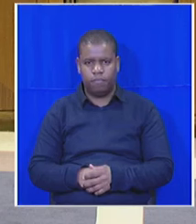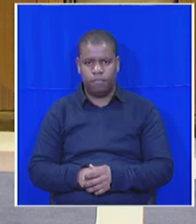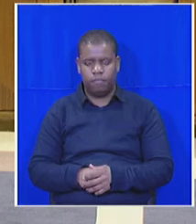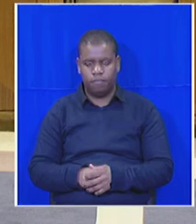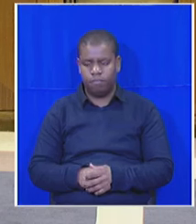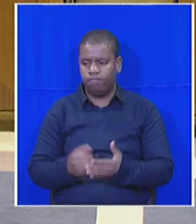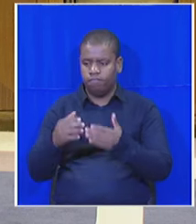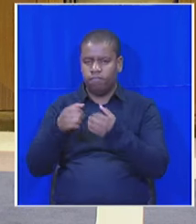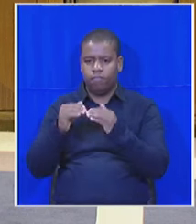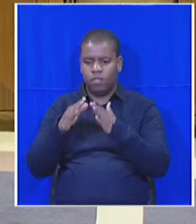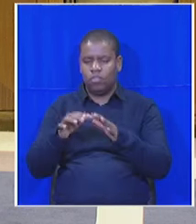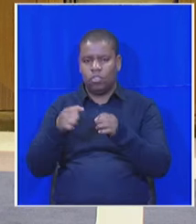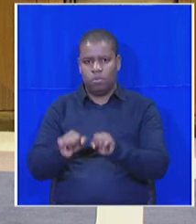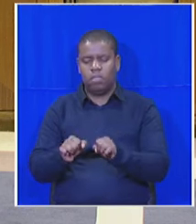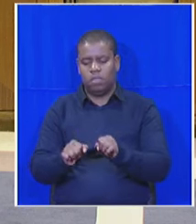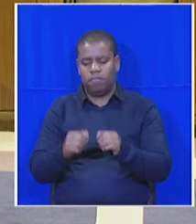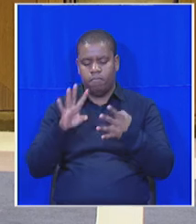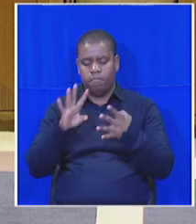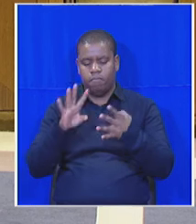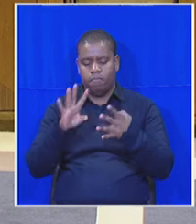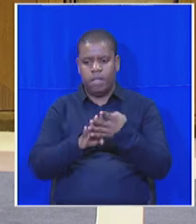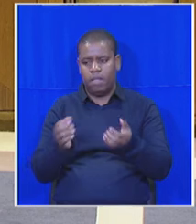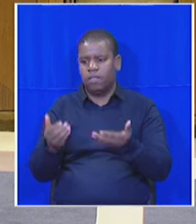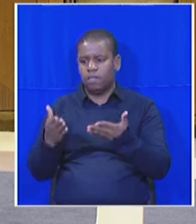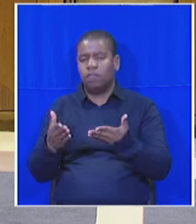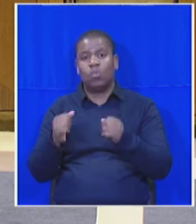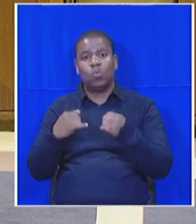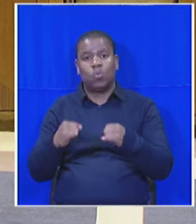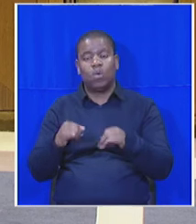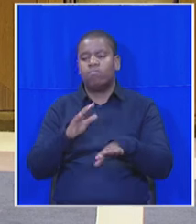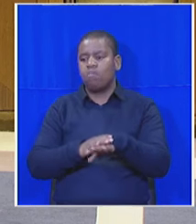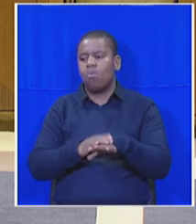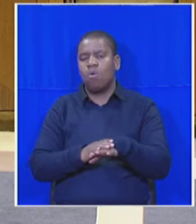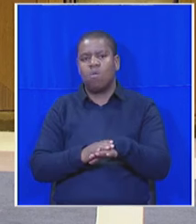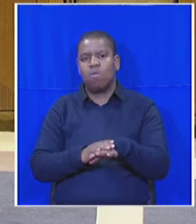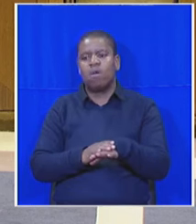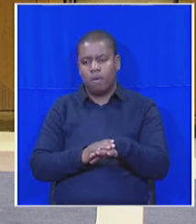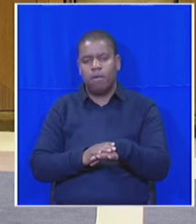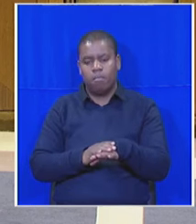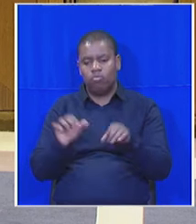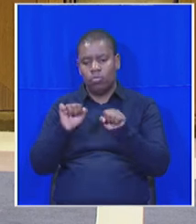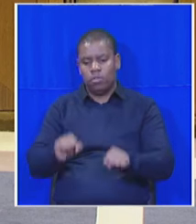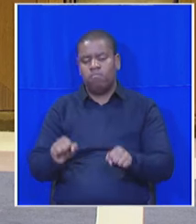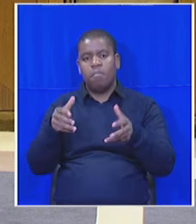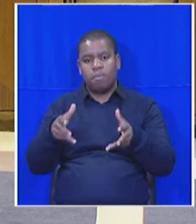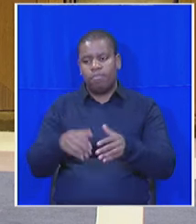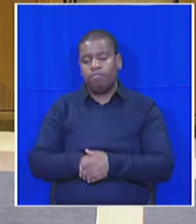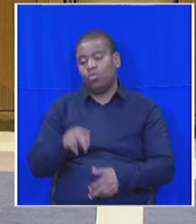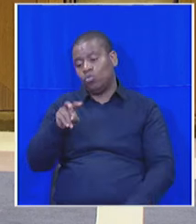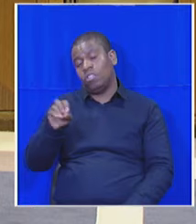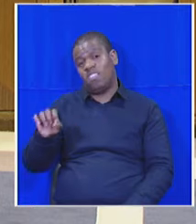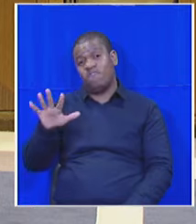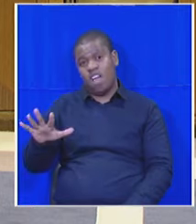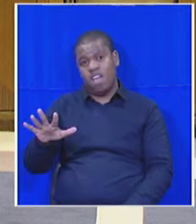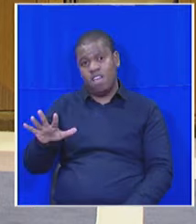House Chair, Correctional Services has an integral role to play in the criminal justice system of our country. The 2005